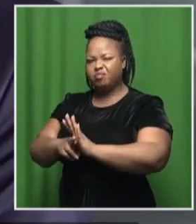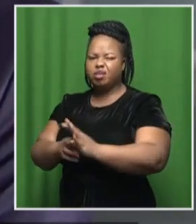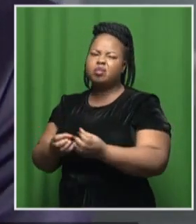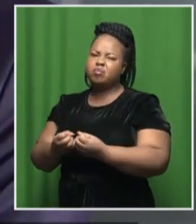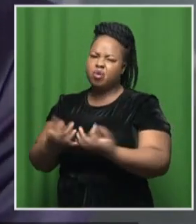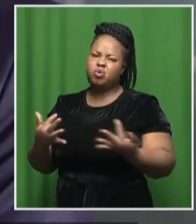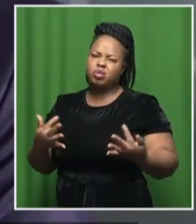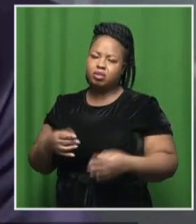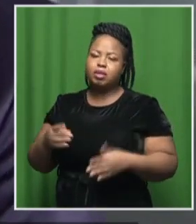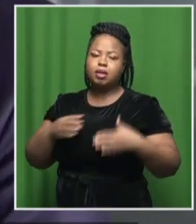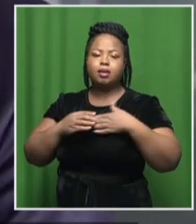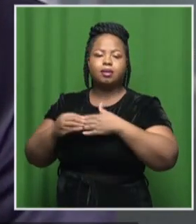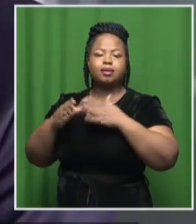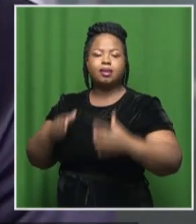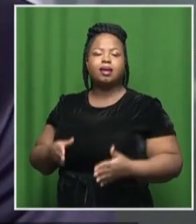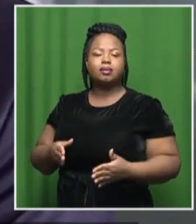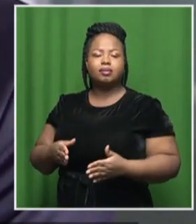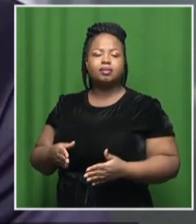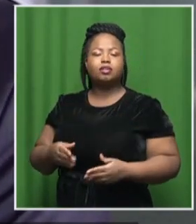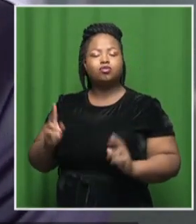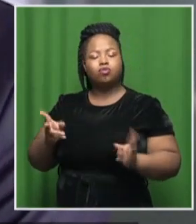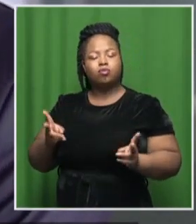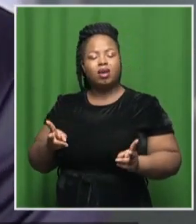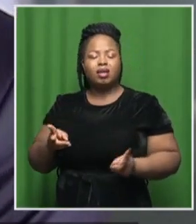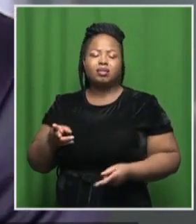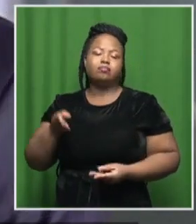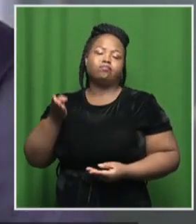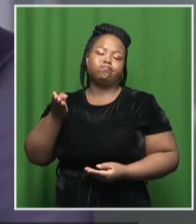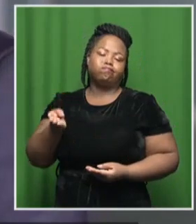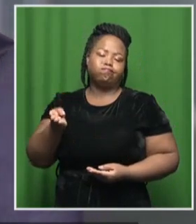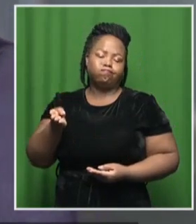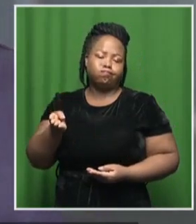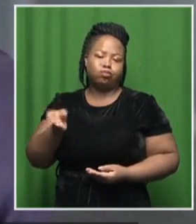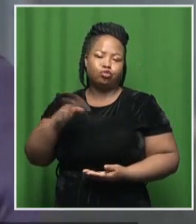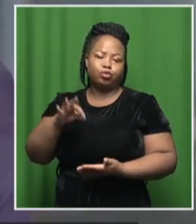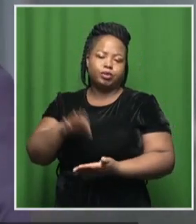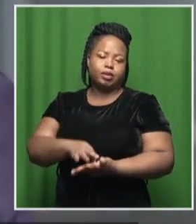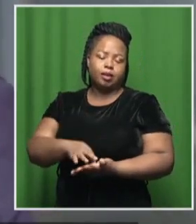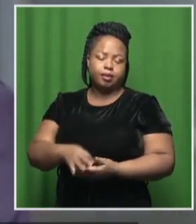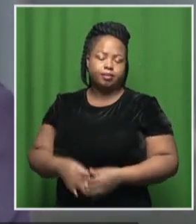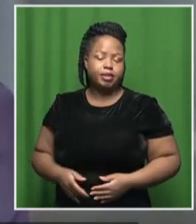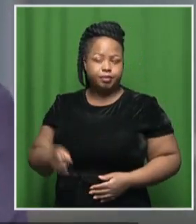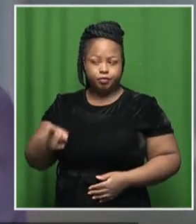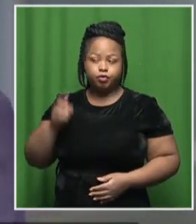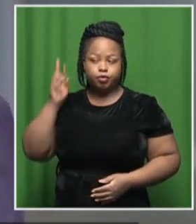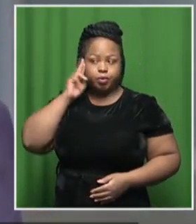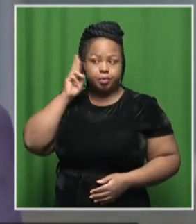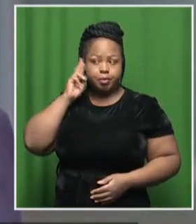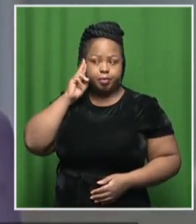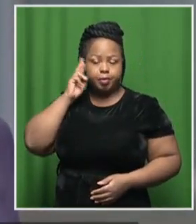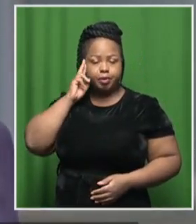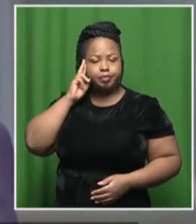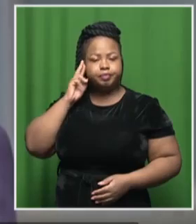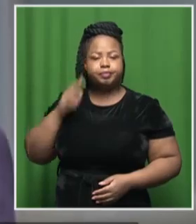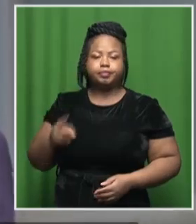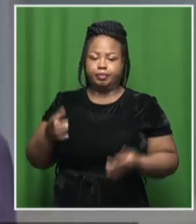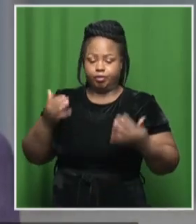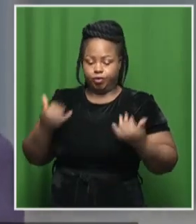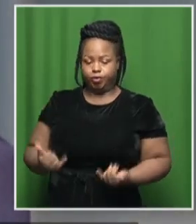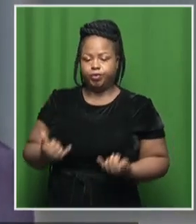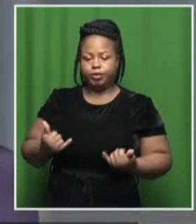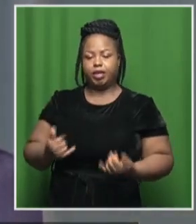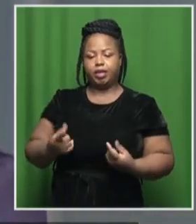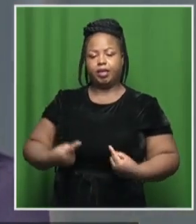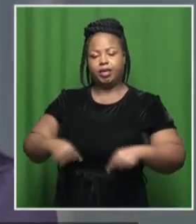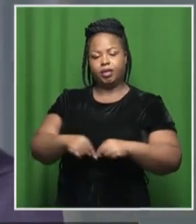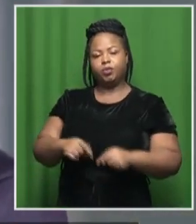instances, these are leaders of political parties. And let us recall, Leanne, that what we are doing today